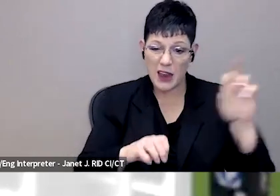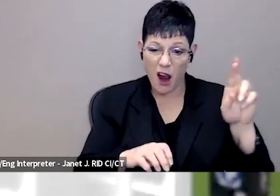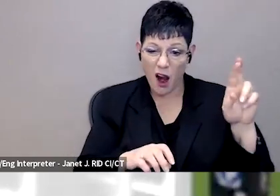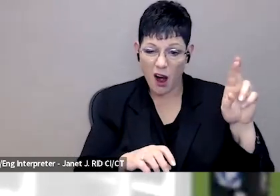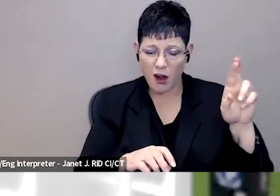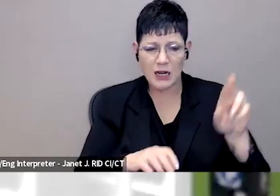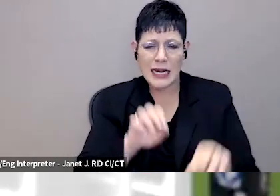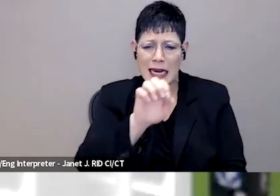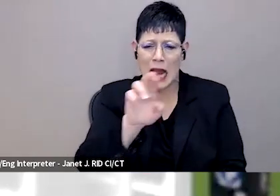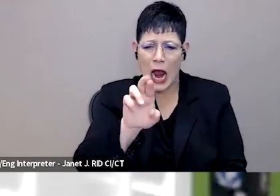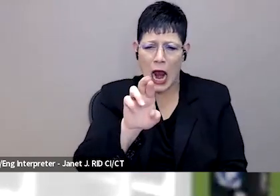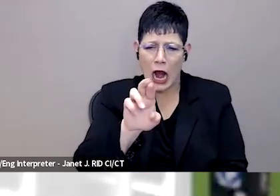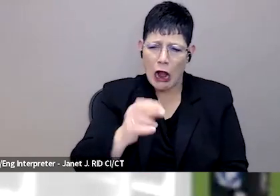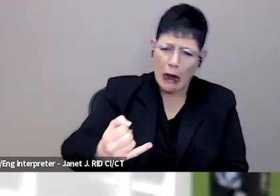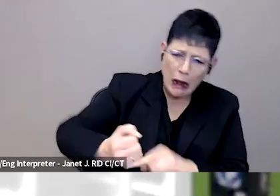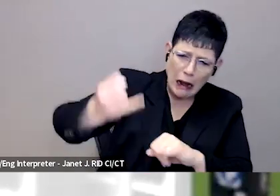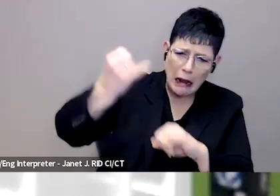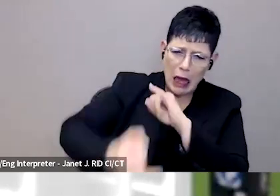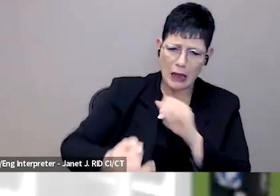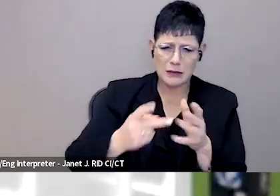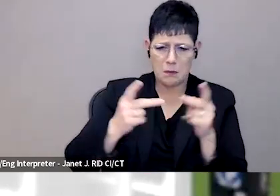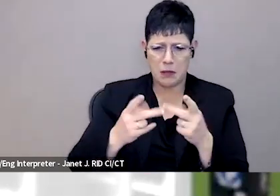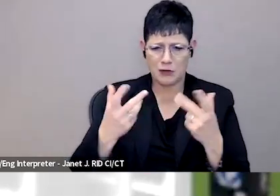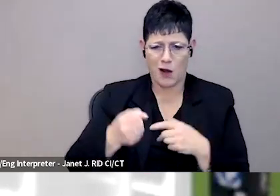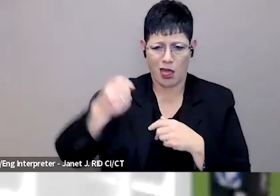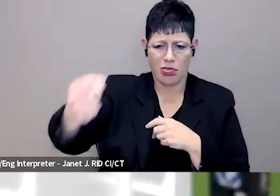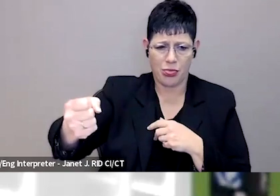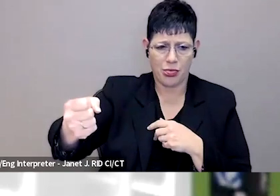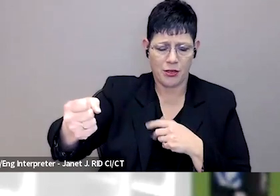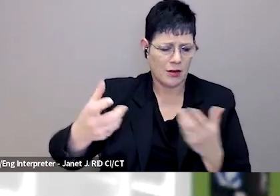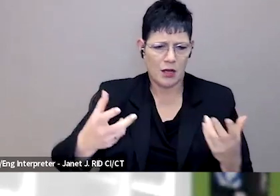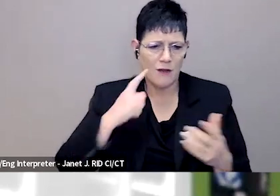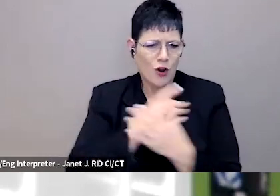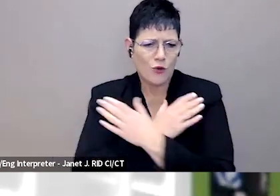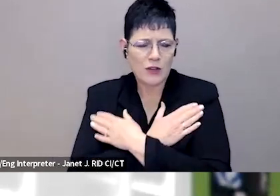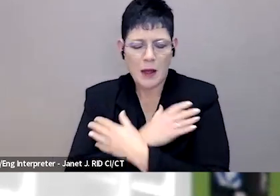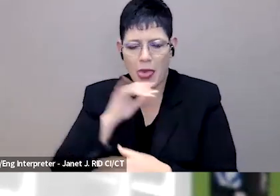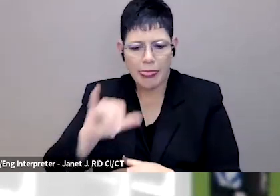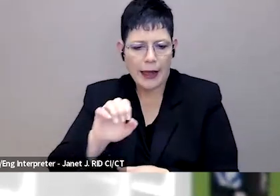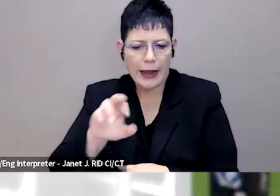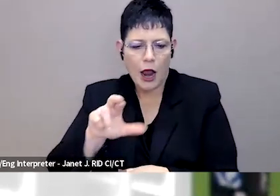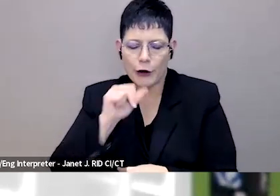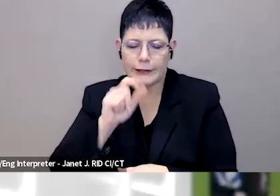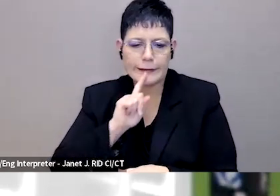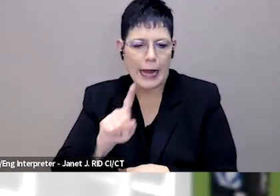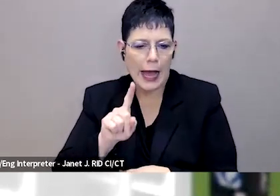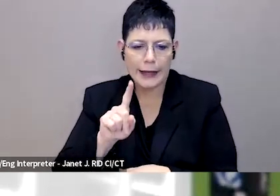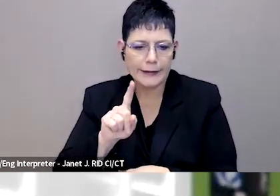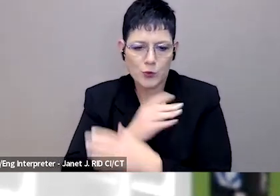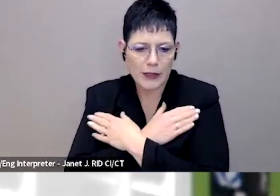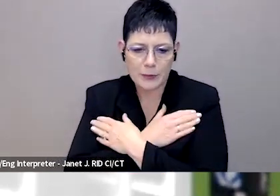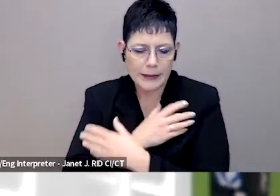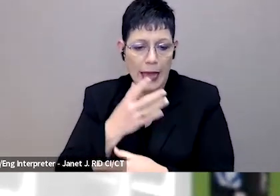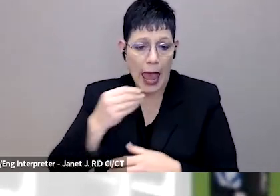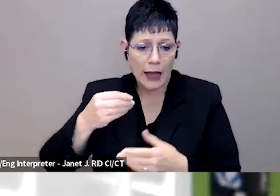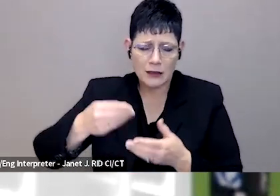the last place you want to end up having a child go in for, so the parents can get some respite. It's the wrong environment. It's insanely expensive. And we're